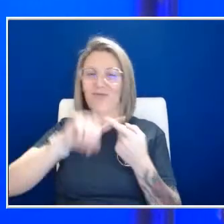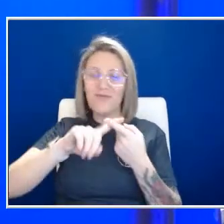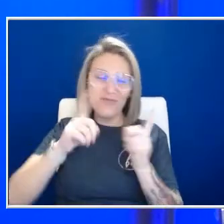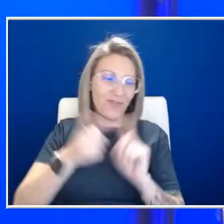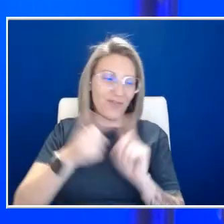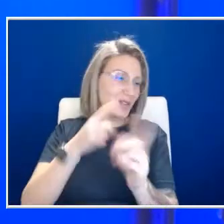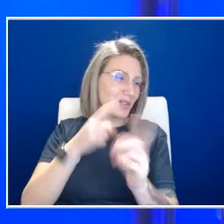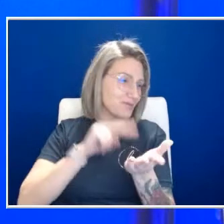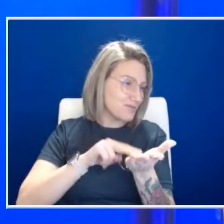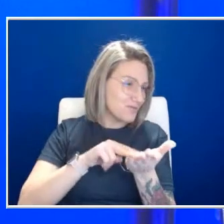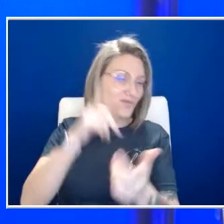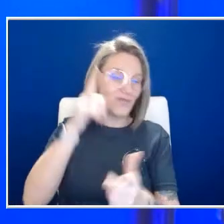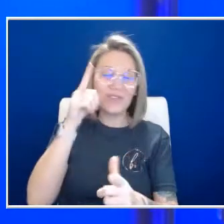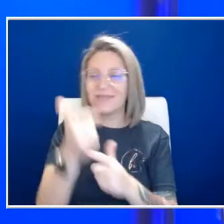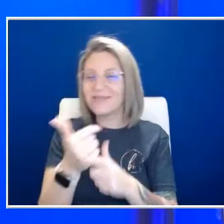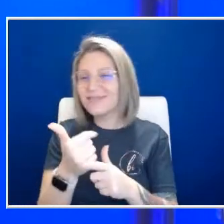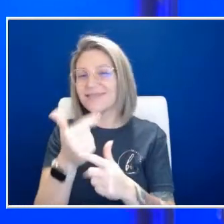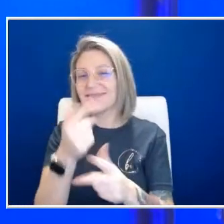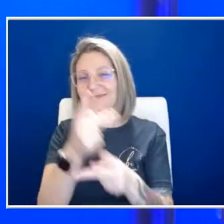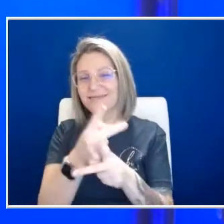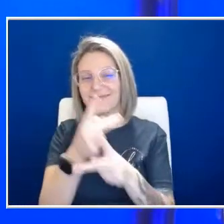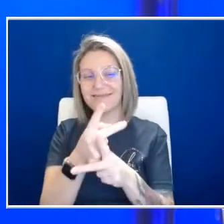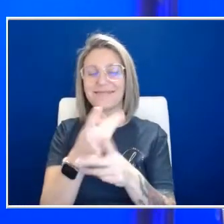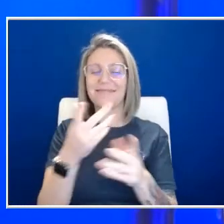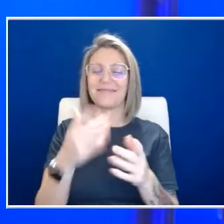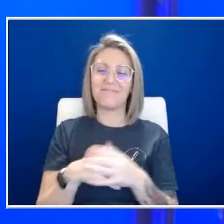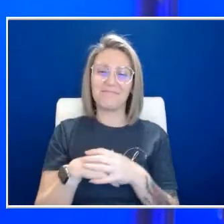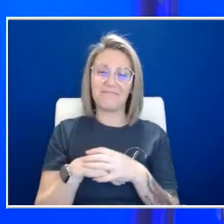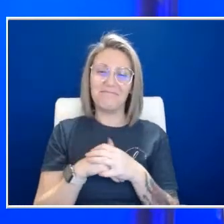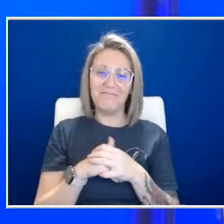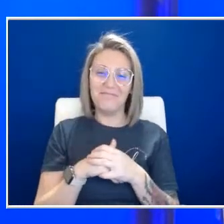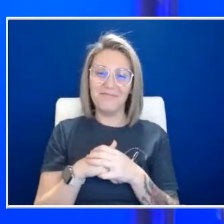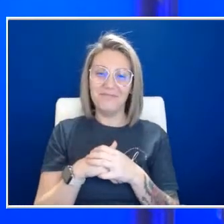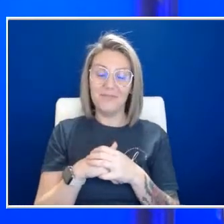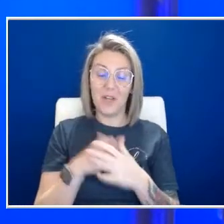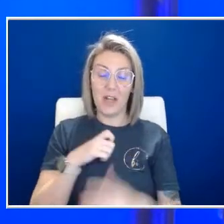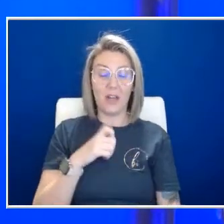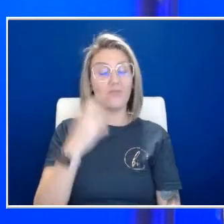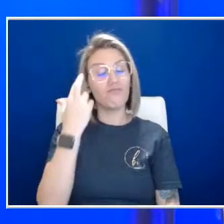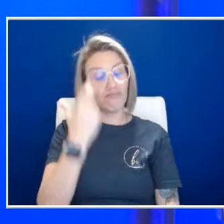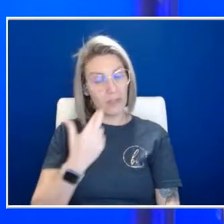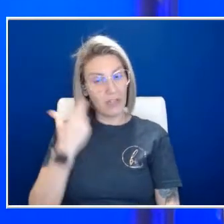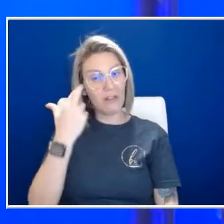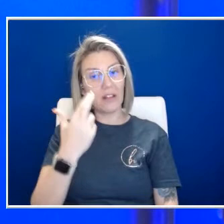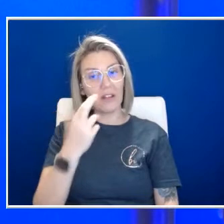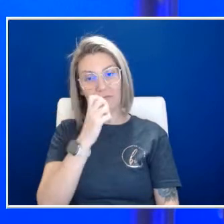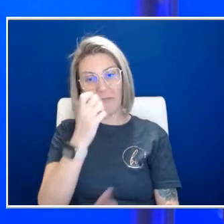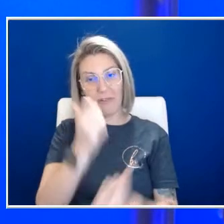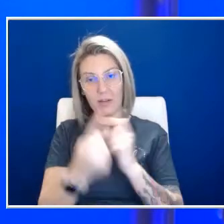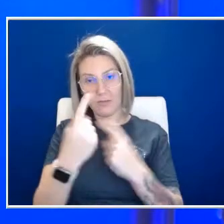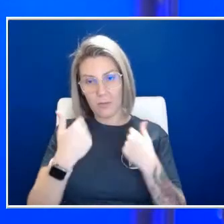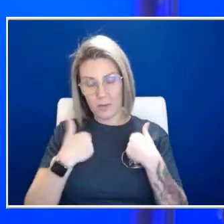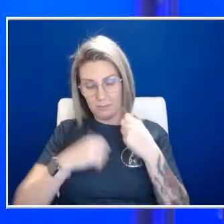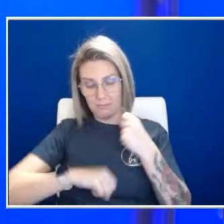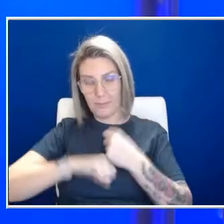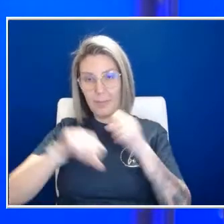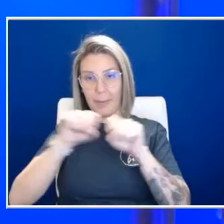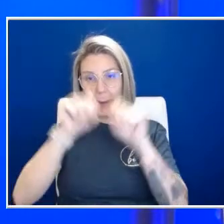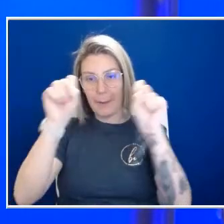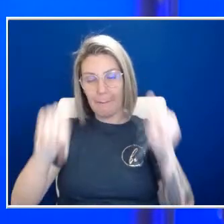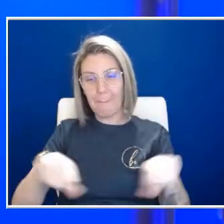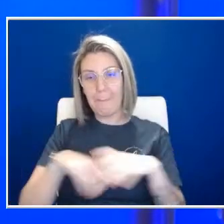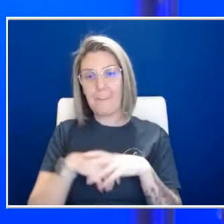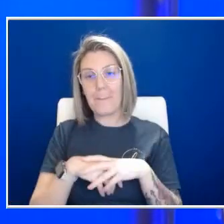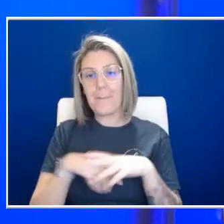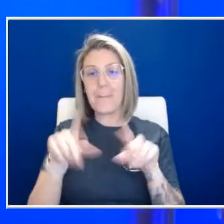take care. We had a lot. And I realized not everyone has a support system. But I encourage